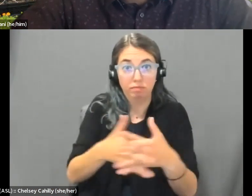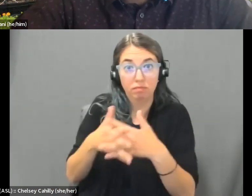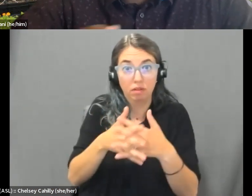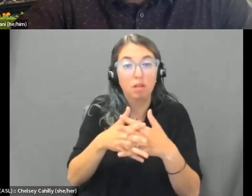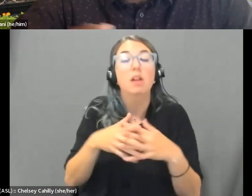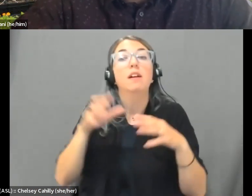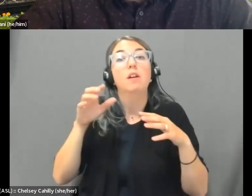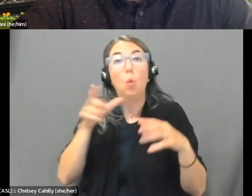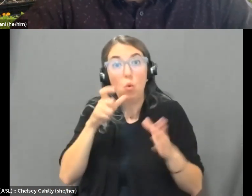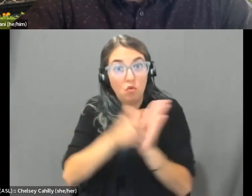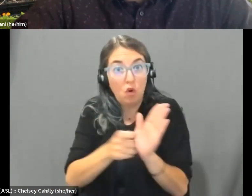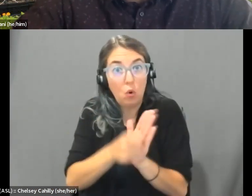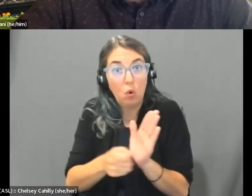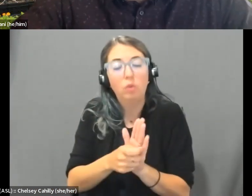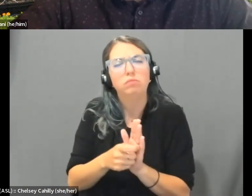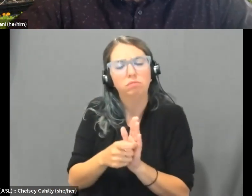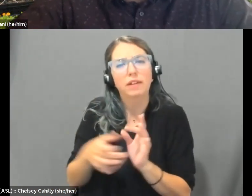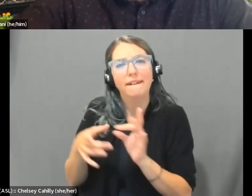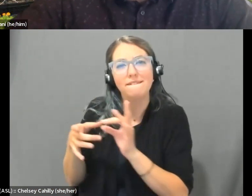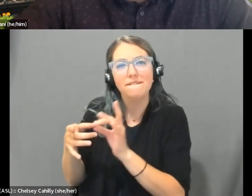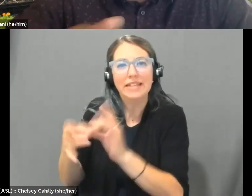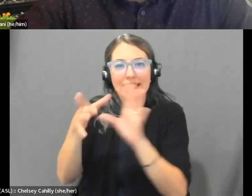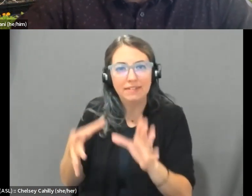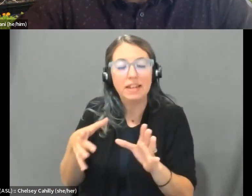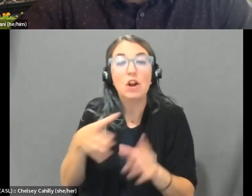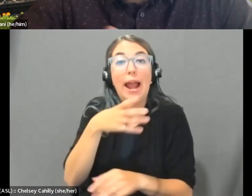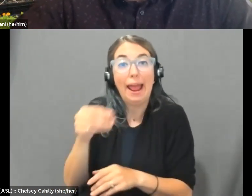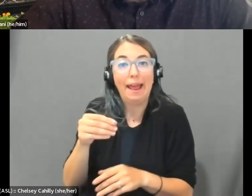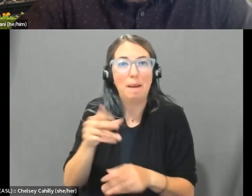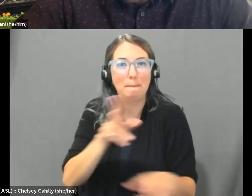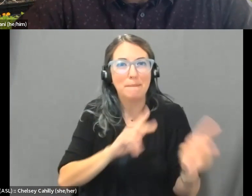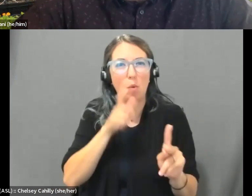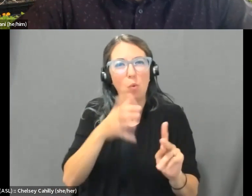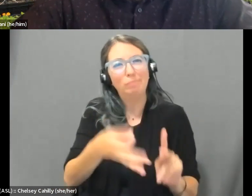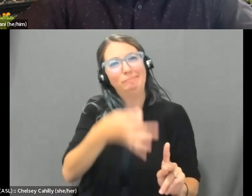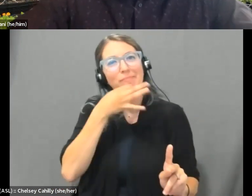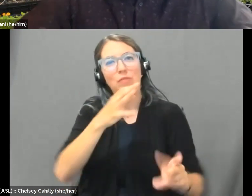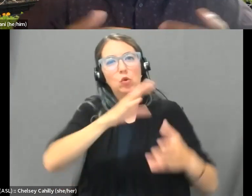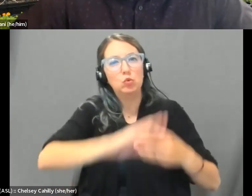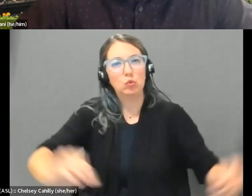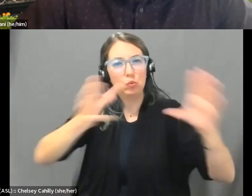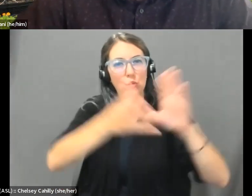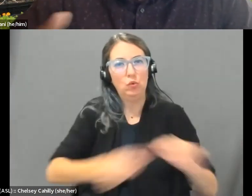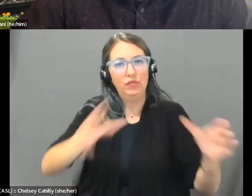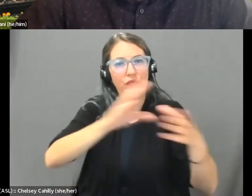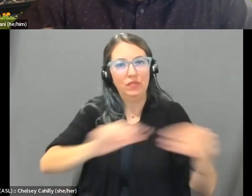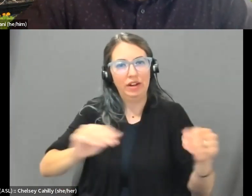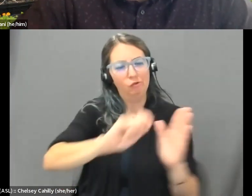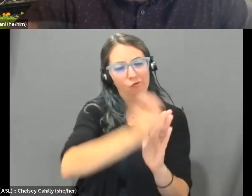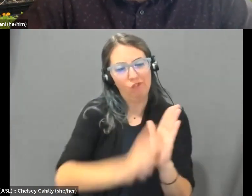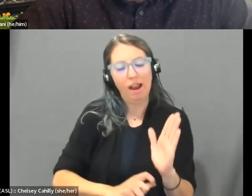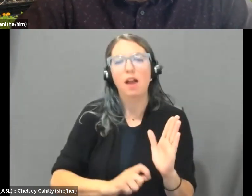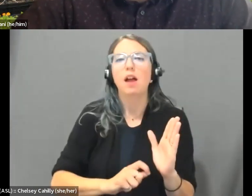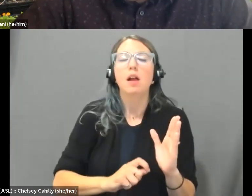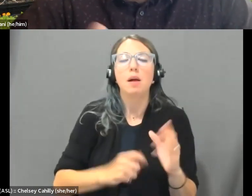by the facilitator to outline what their goals were for sharing the tool, why they're doing the work, but also what the expectations